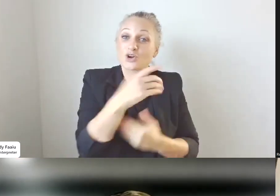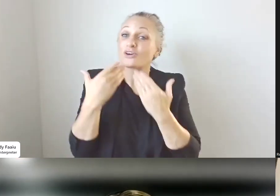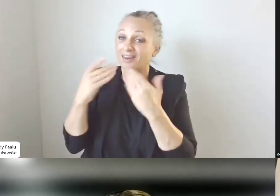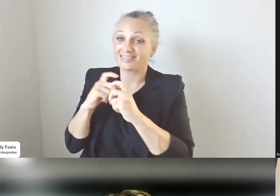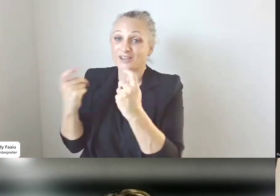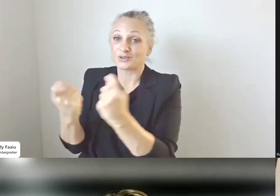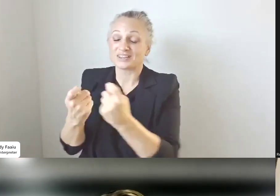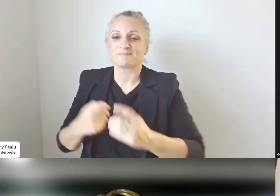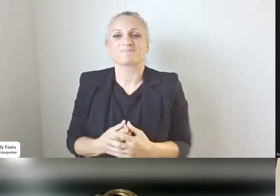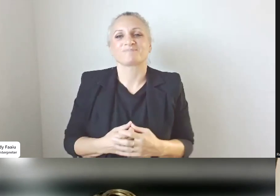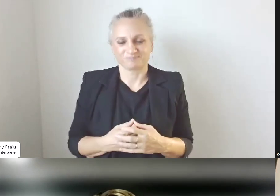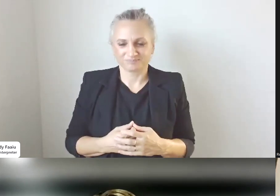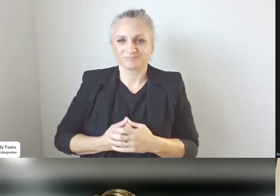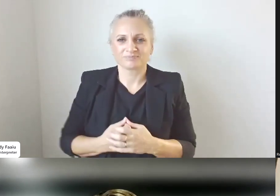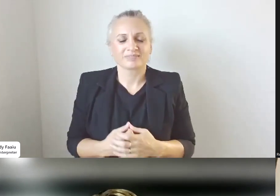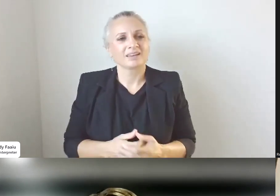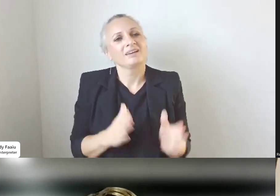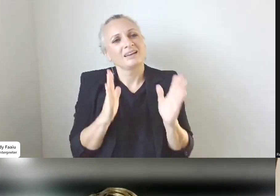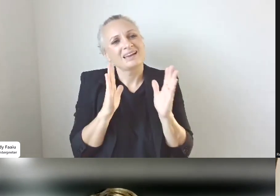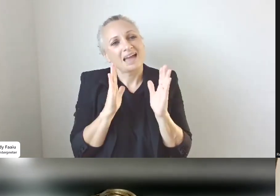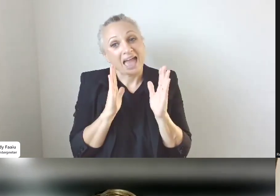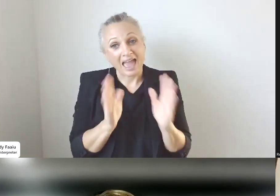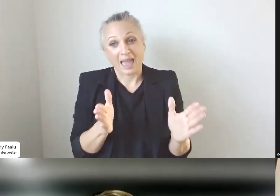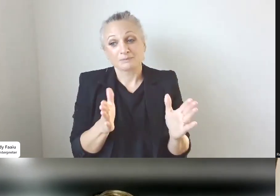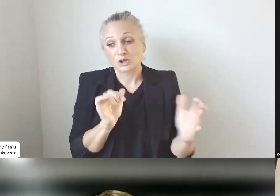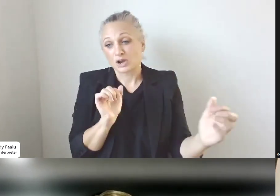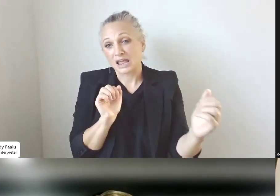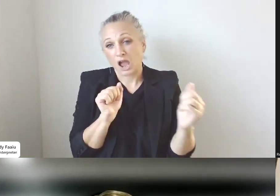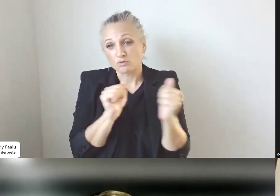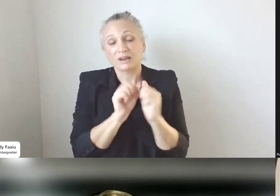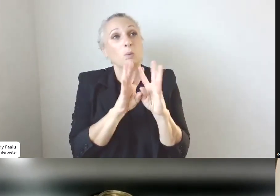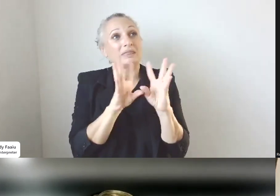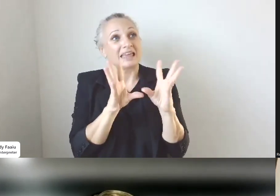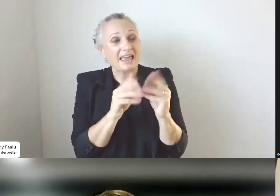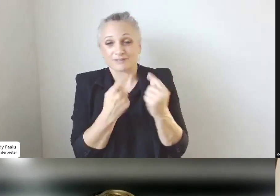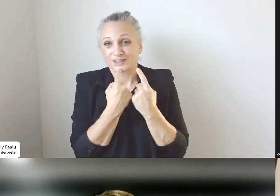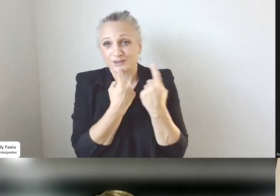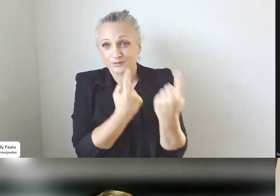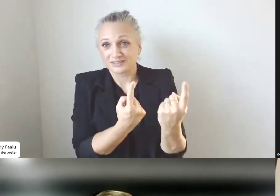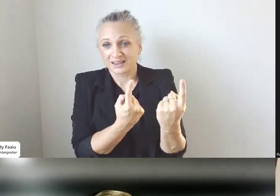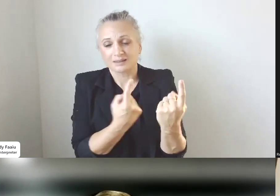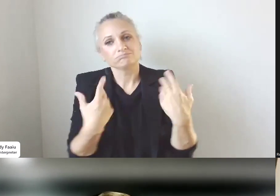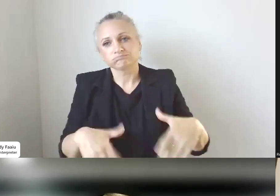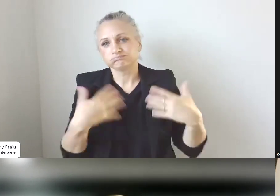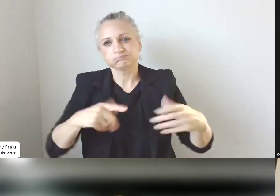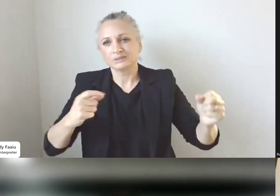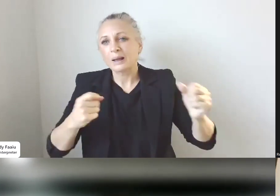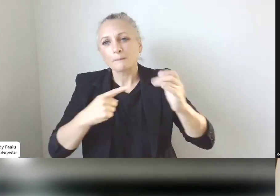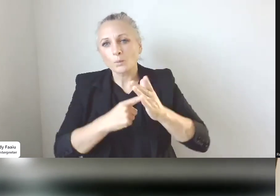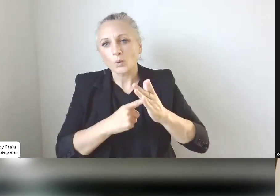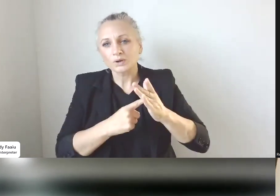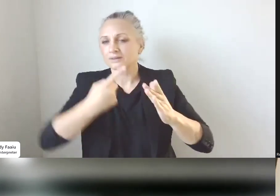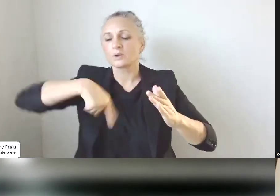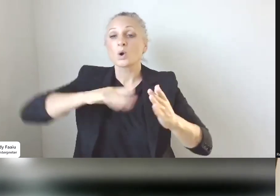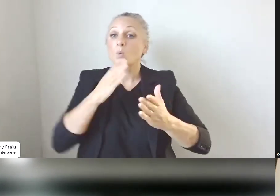Absolutely agree with everything that you've said. I think it's just so highly important, and we really appreciate the